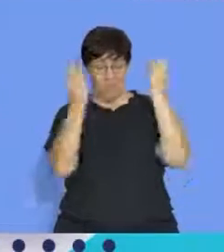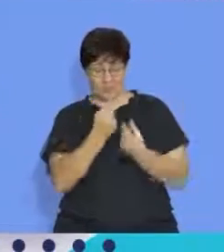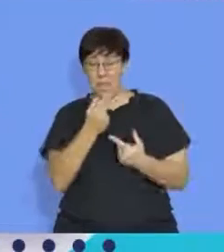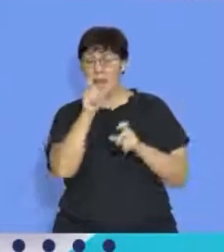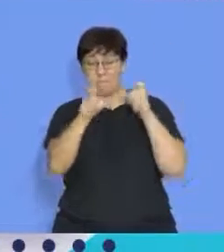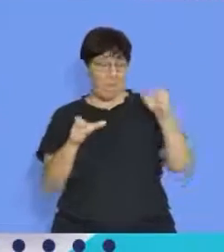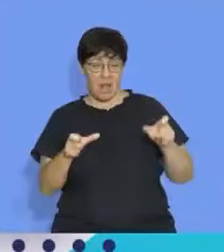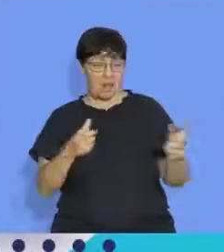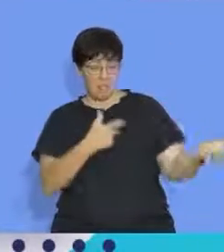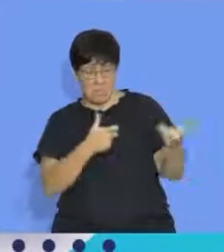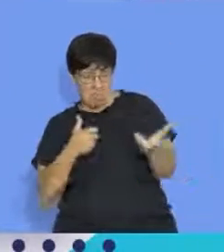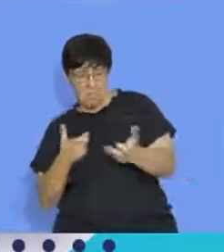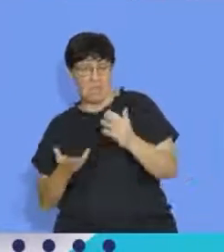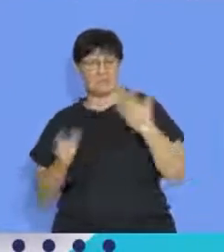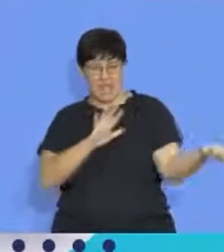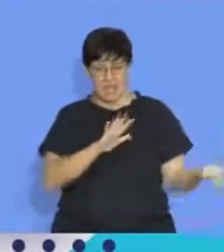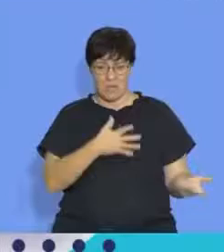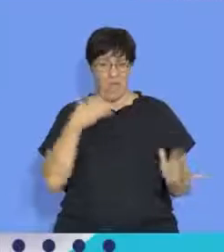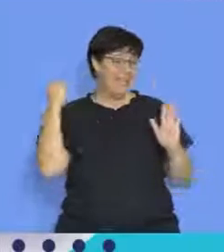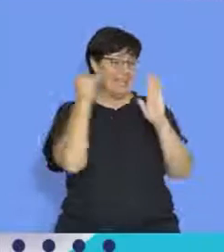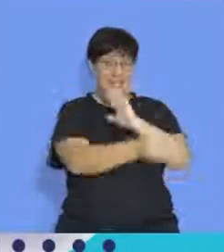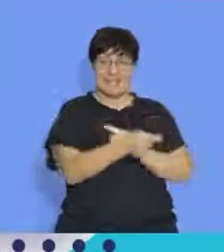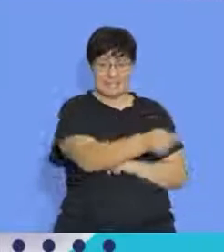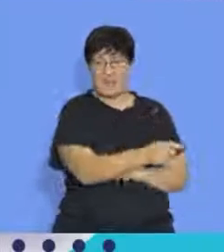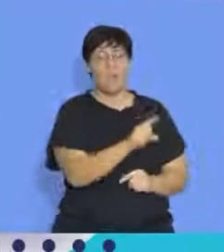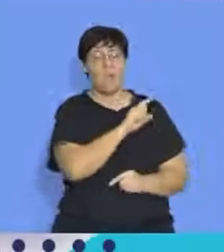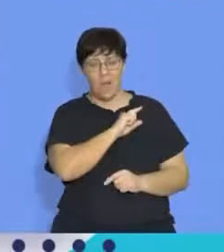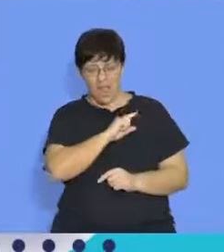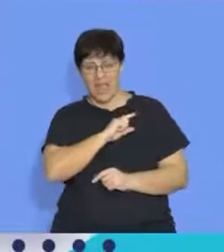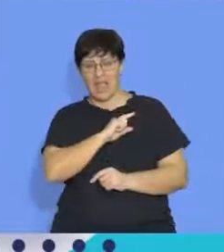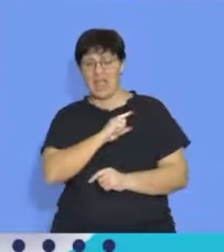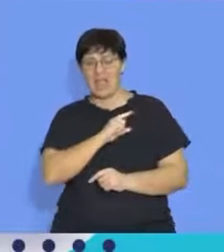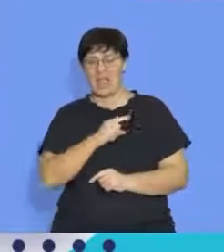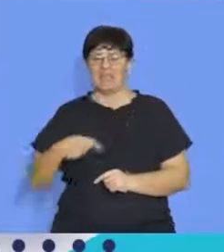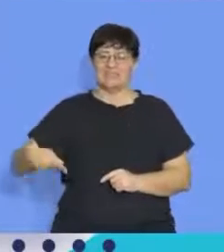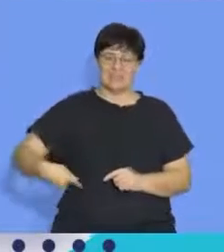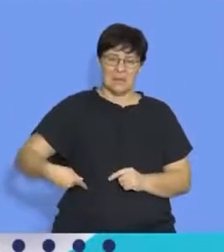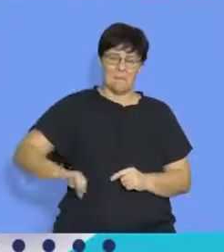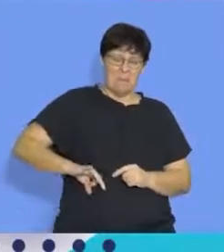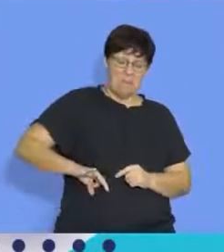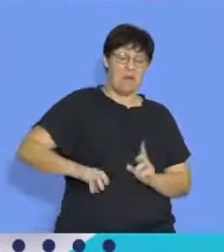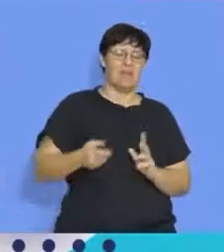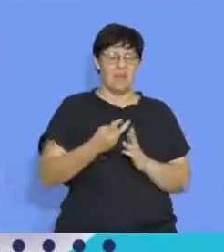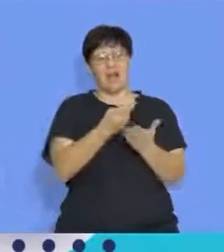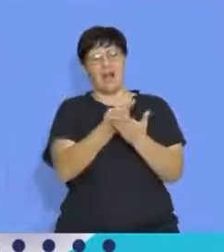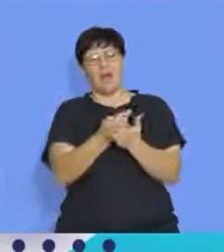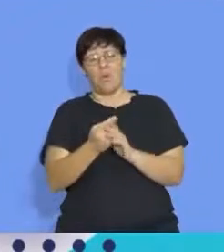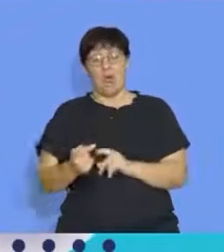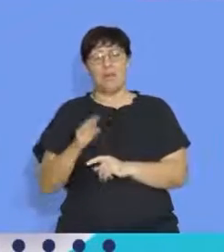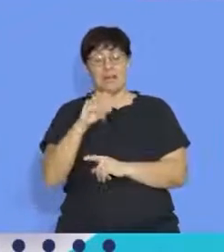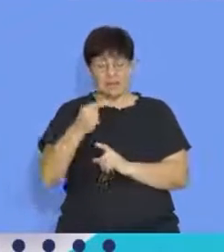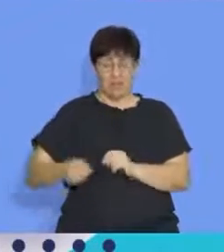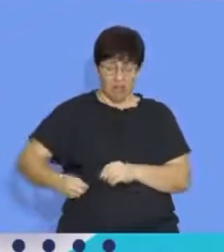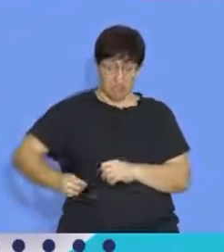on the battlefield, not from being killed in war, but from being injured and dying from bacteria,